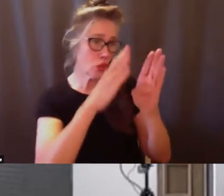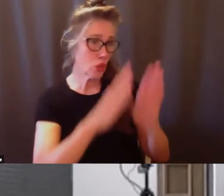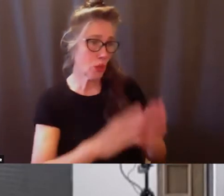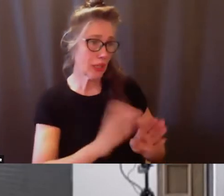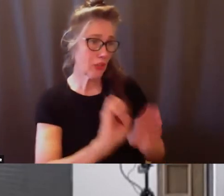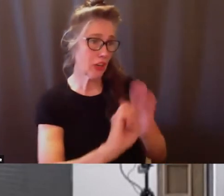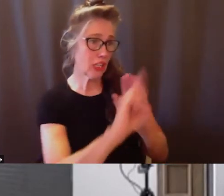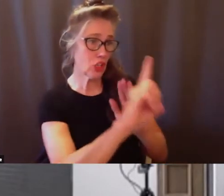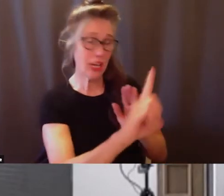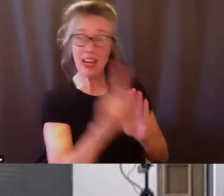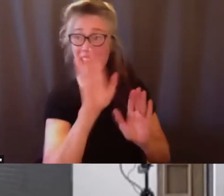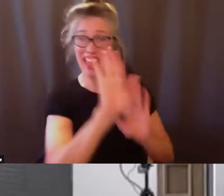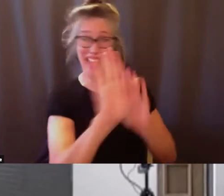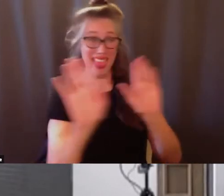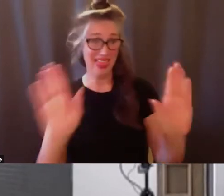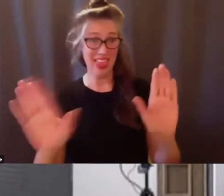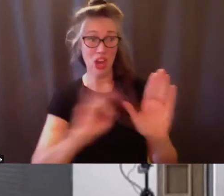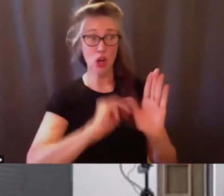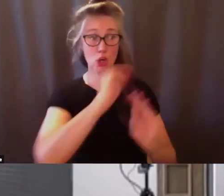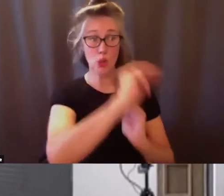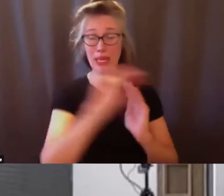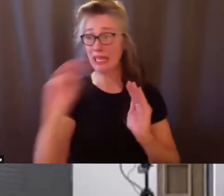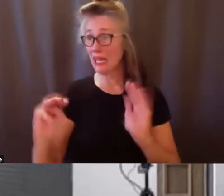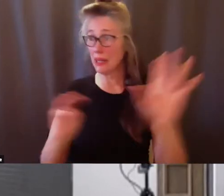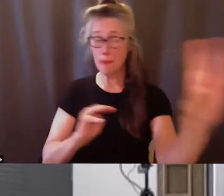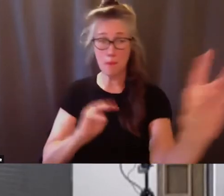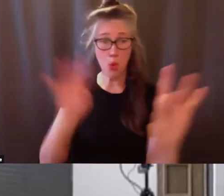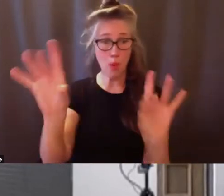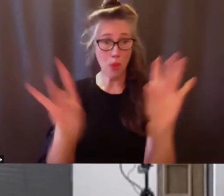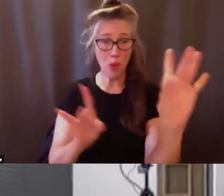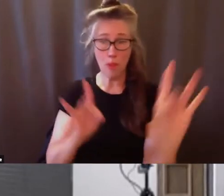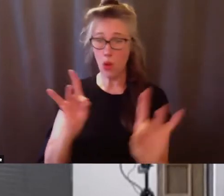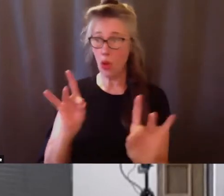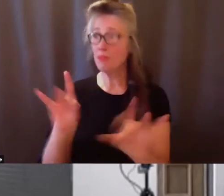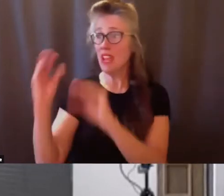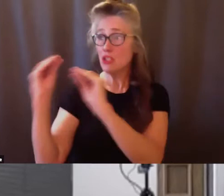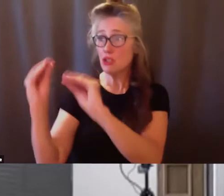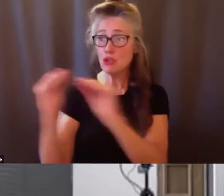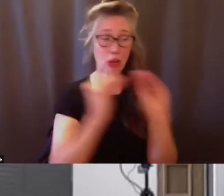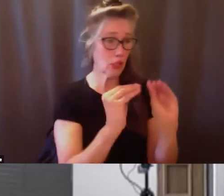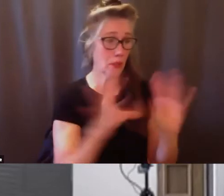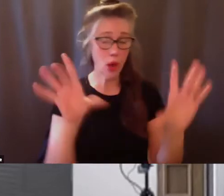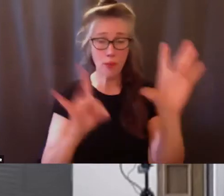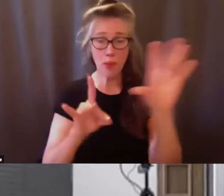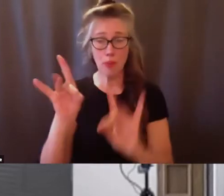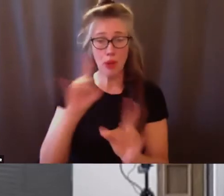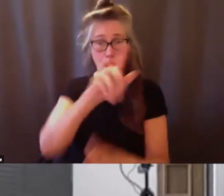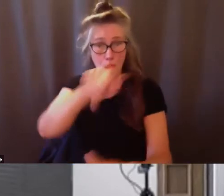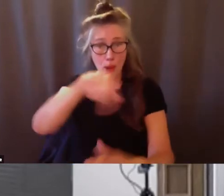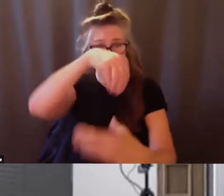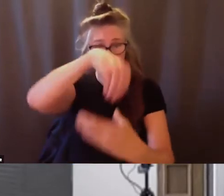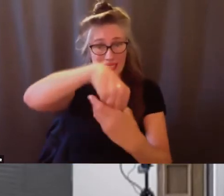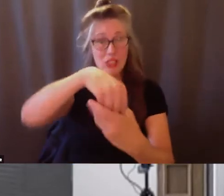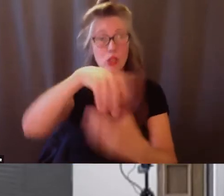and instruction pieces out of those jobs, and we're placing them into a TK-12